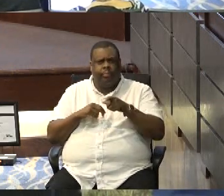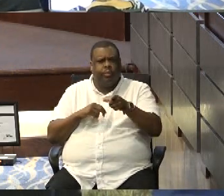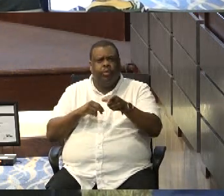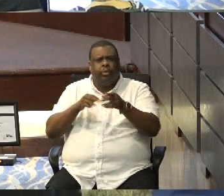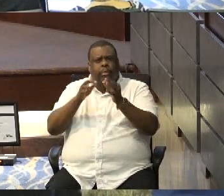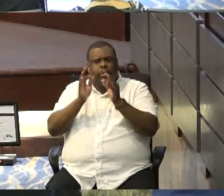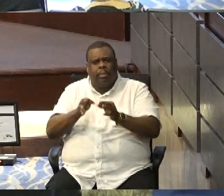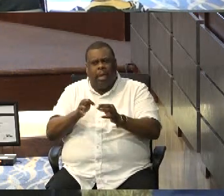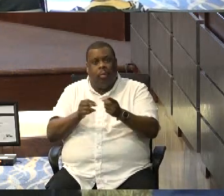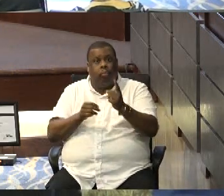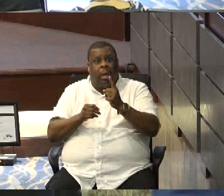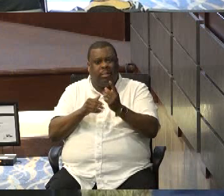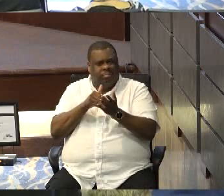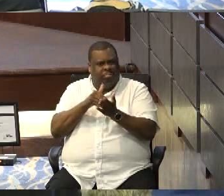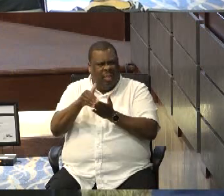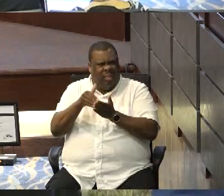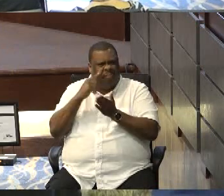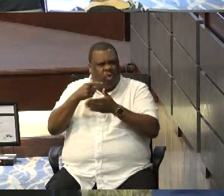$1 million